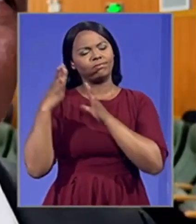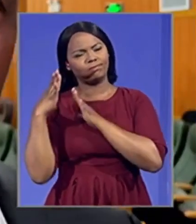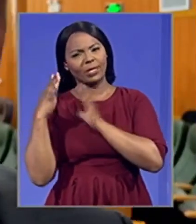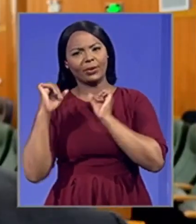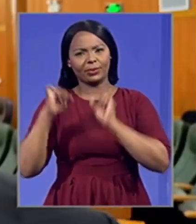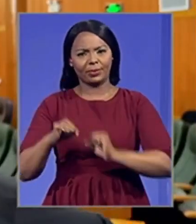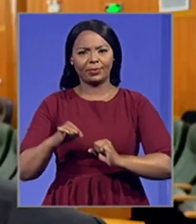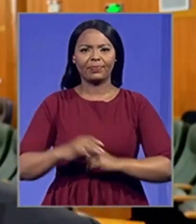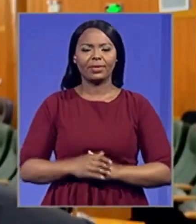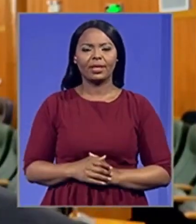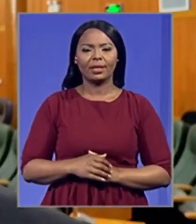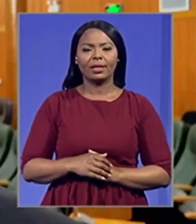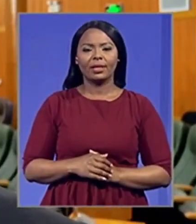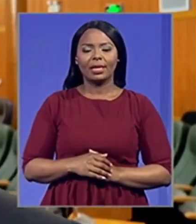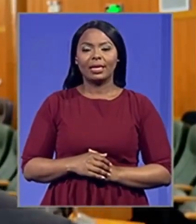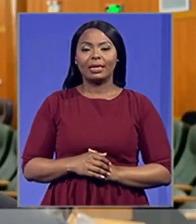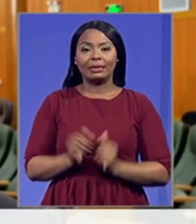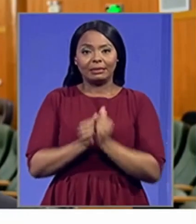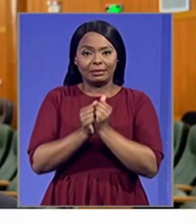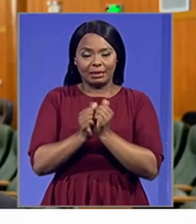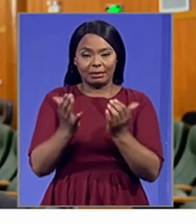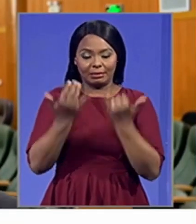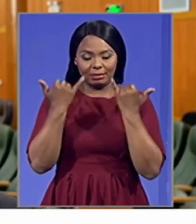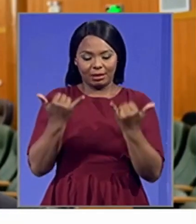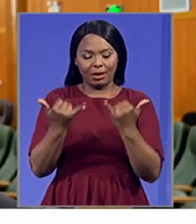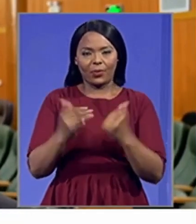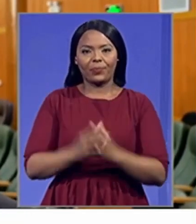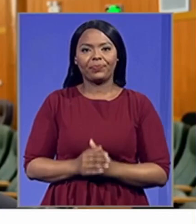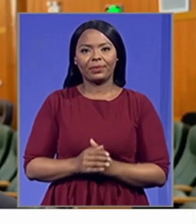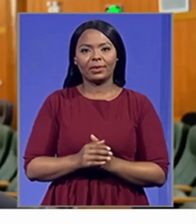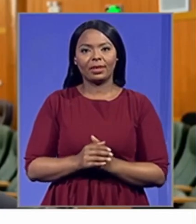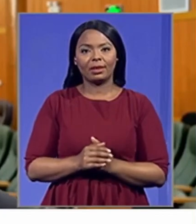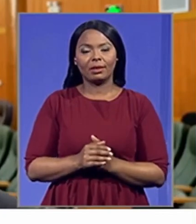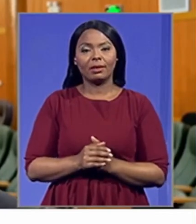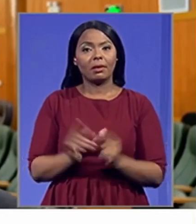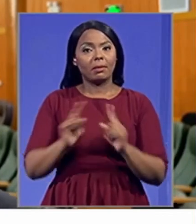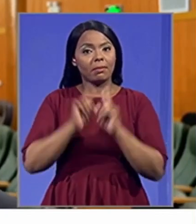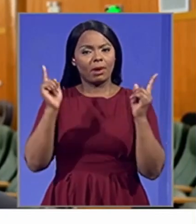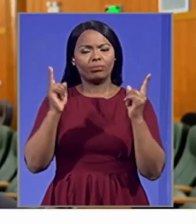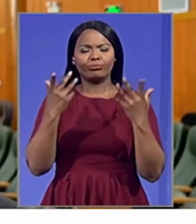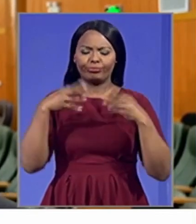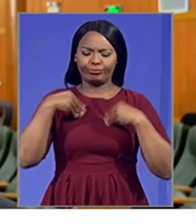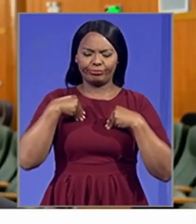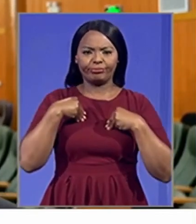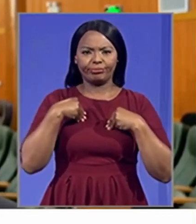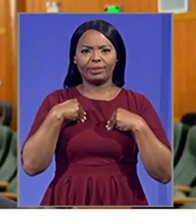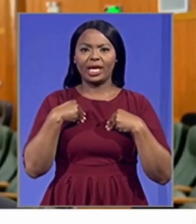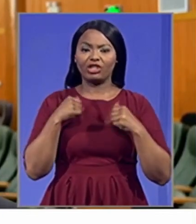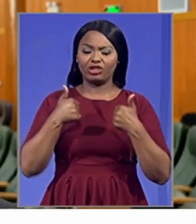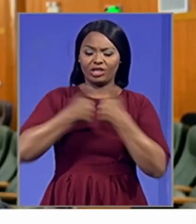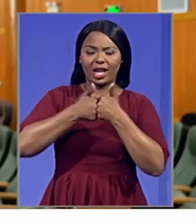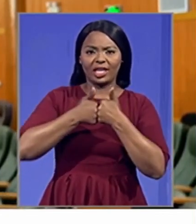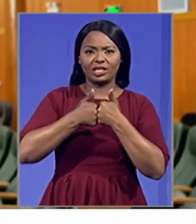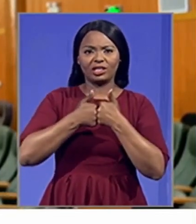believe the challenges start from now, but we are more than willing to face those